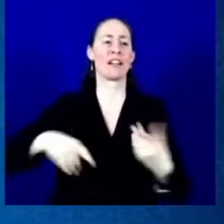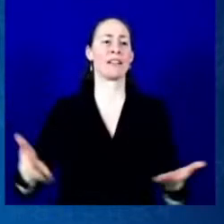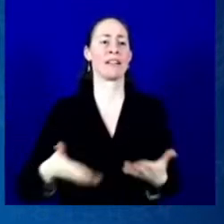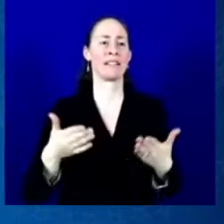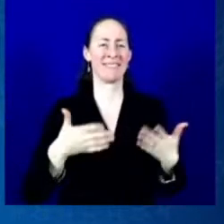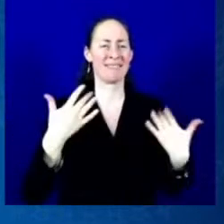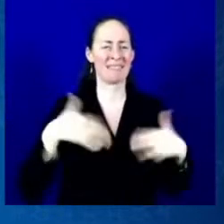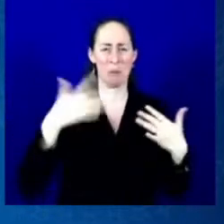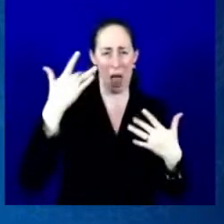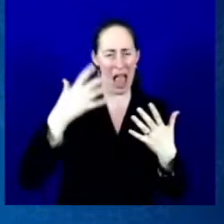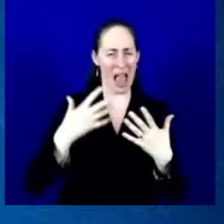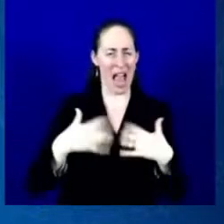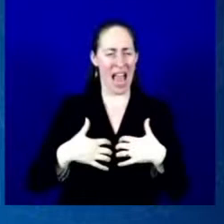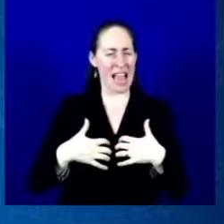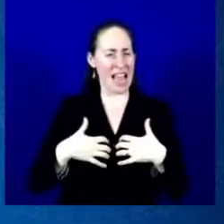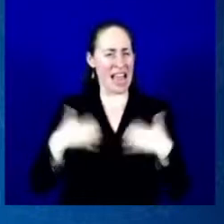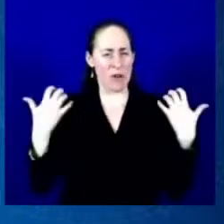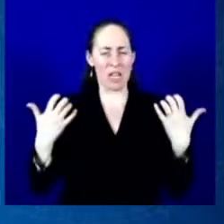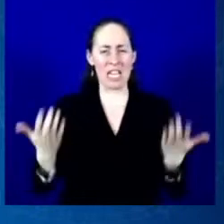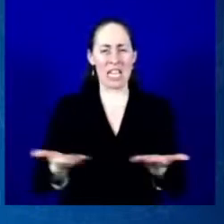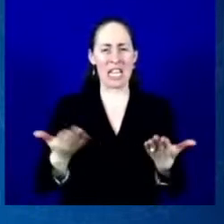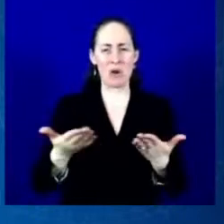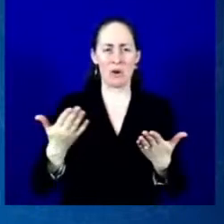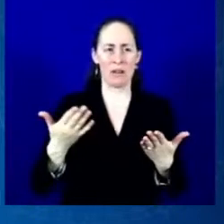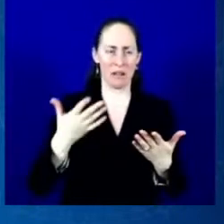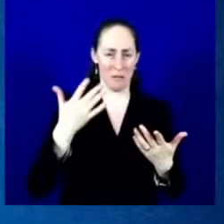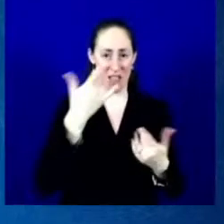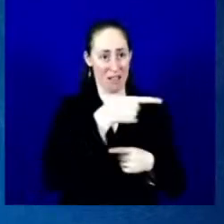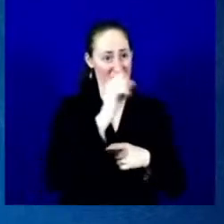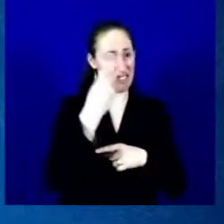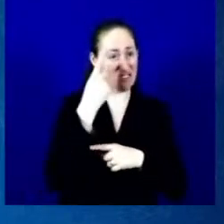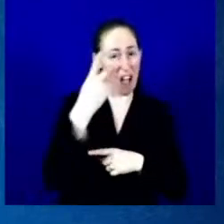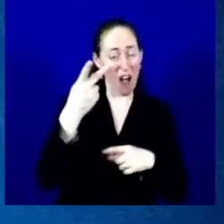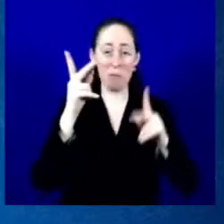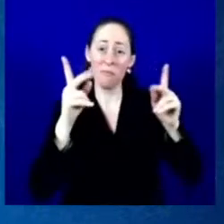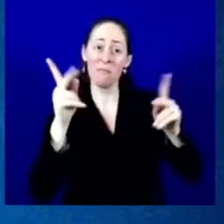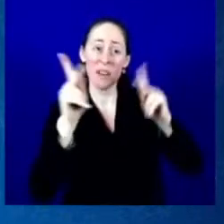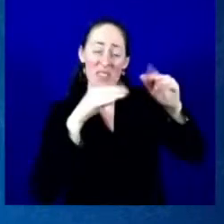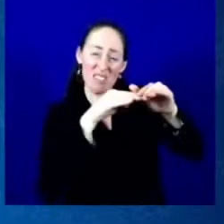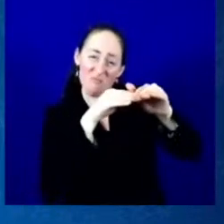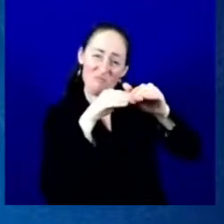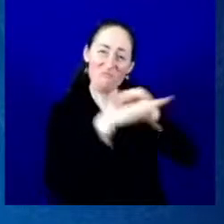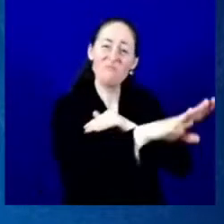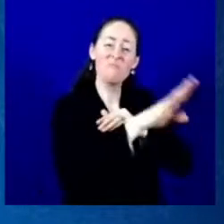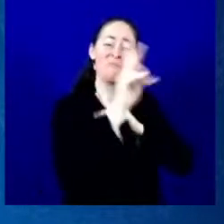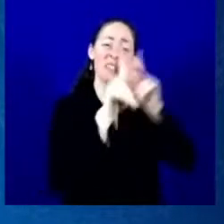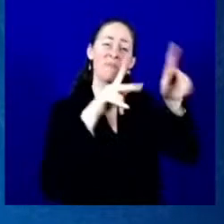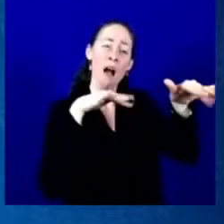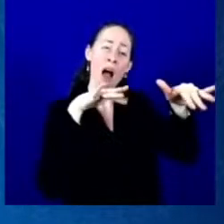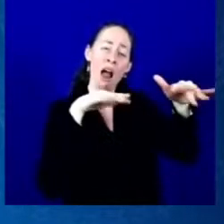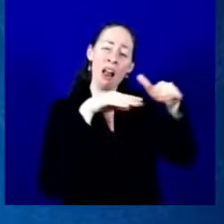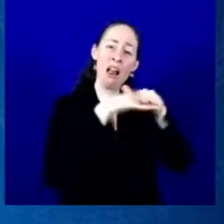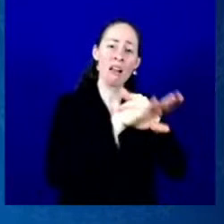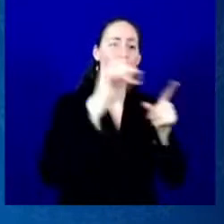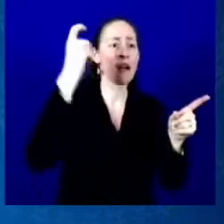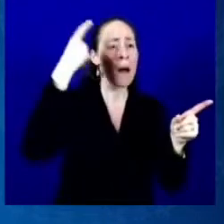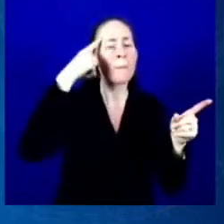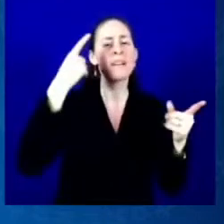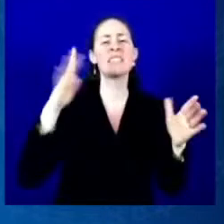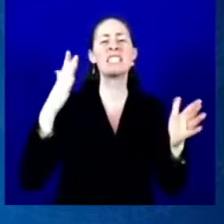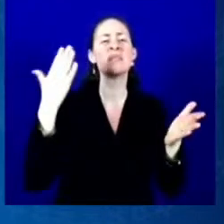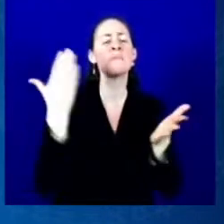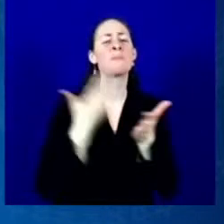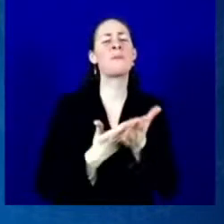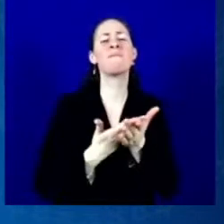rage. They look at the images of the mob that assaulted the Capitol as proof that the sun is setting on American democracy. But